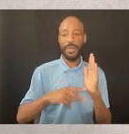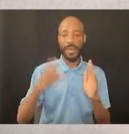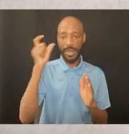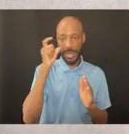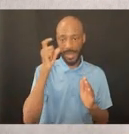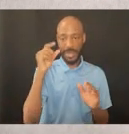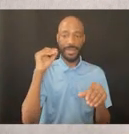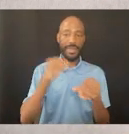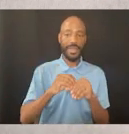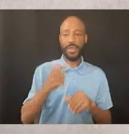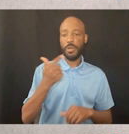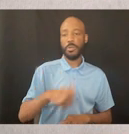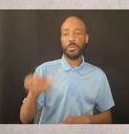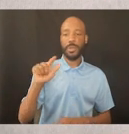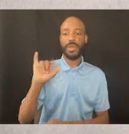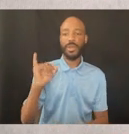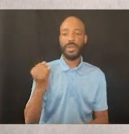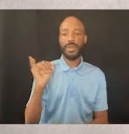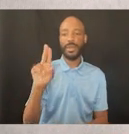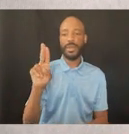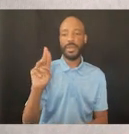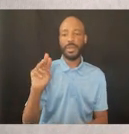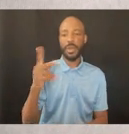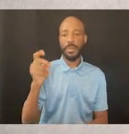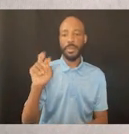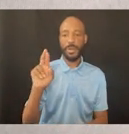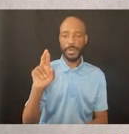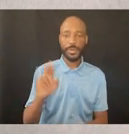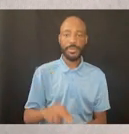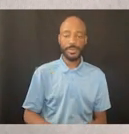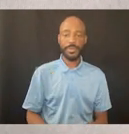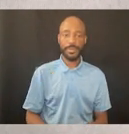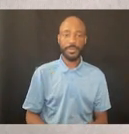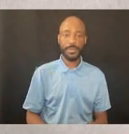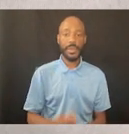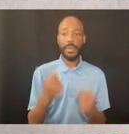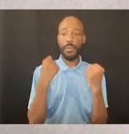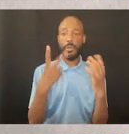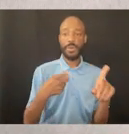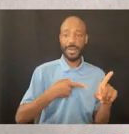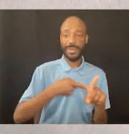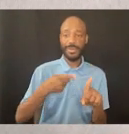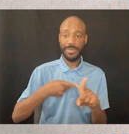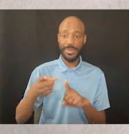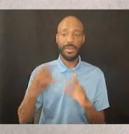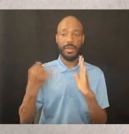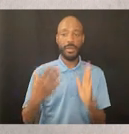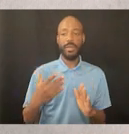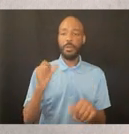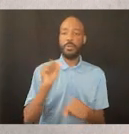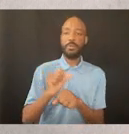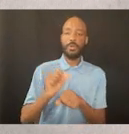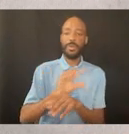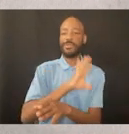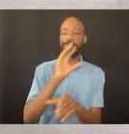in a green jumper. I am a multidisciplinary artist who has been working in the arts for over